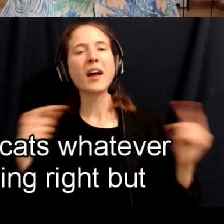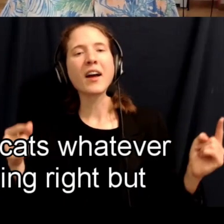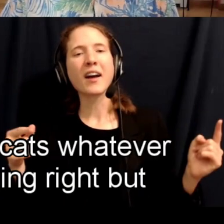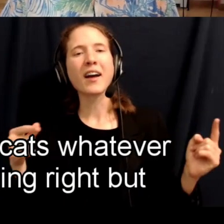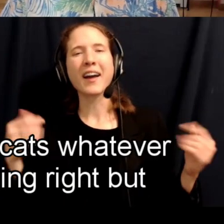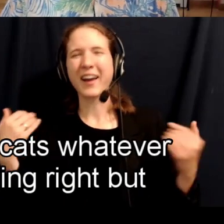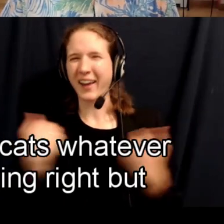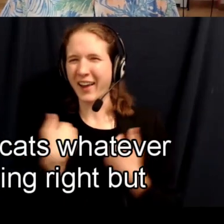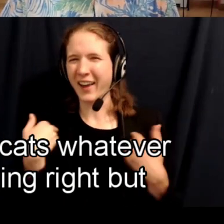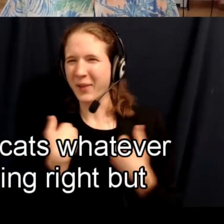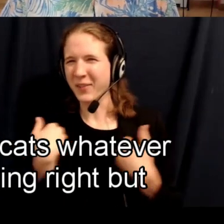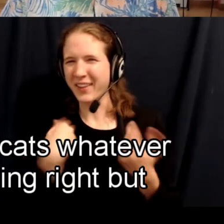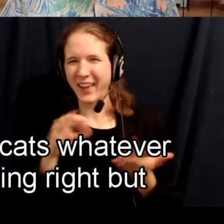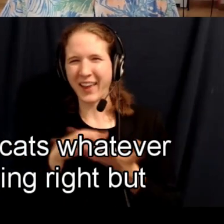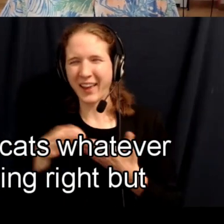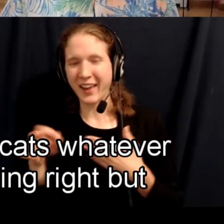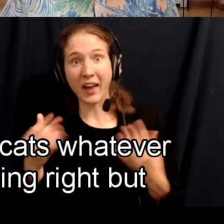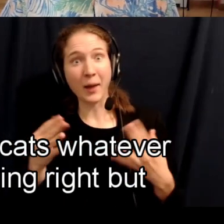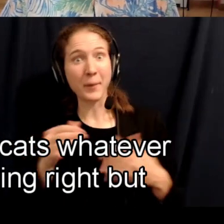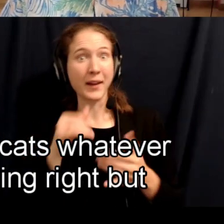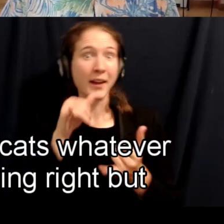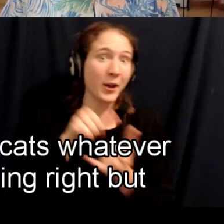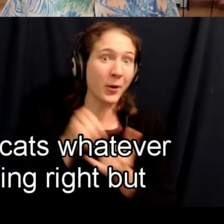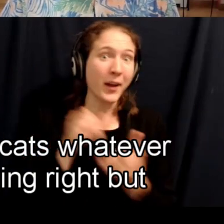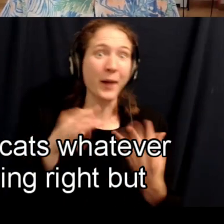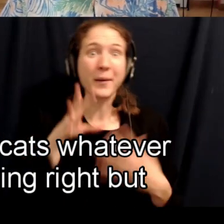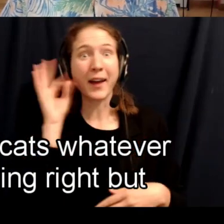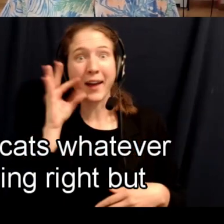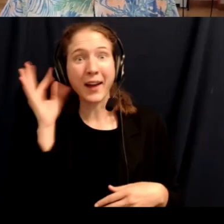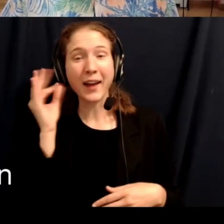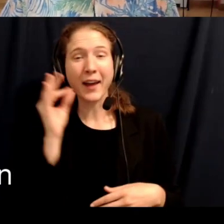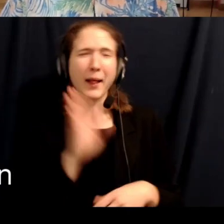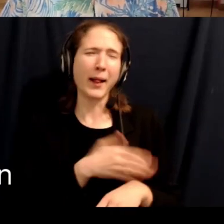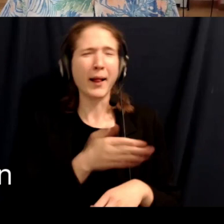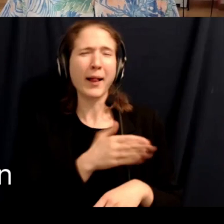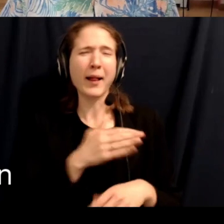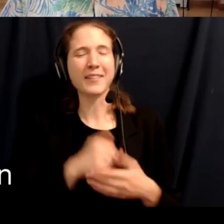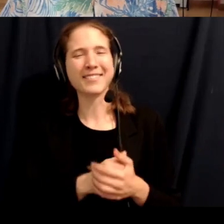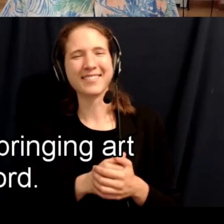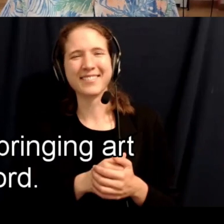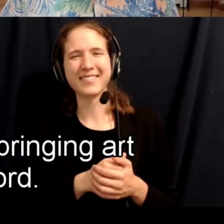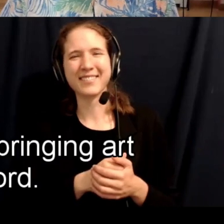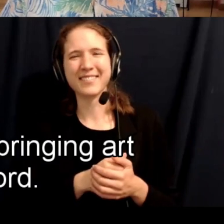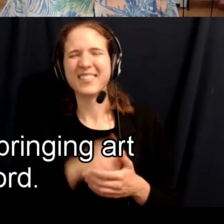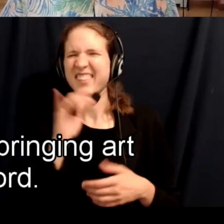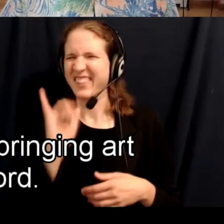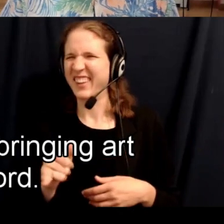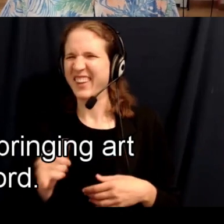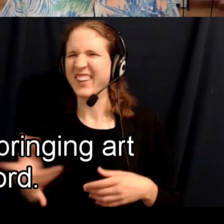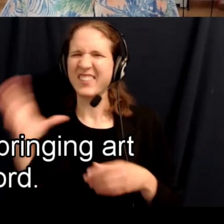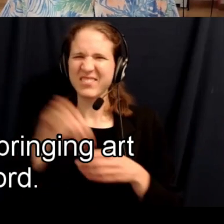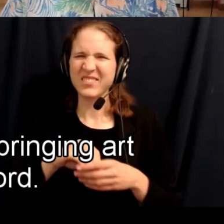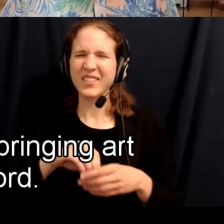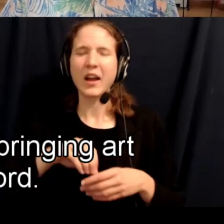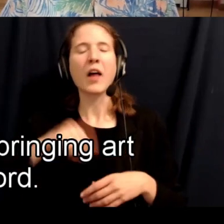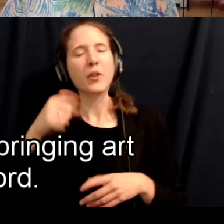many hippopotamuses, how many cats, whatever, and we just had them singing, right? But that's bringing in another aspect to you're